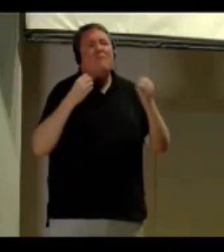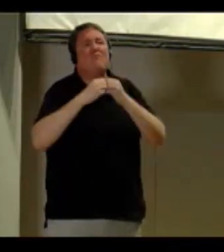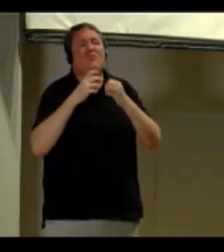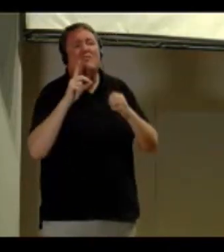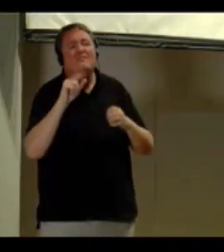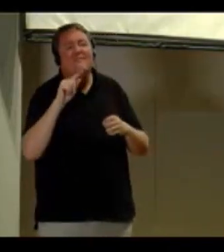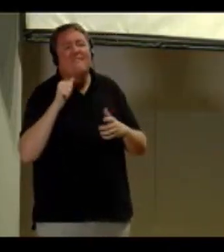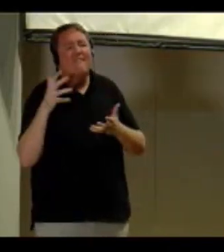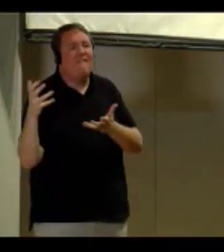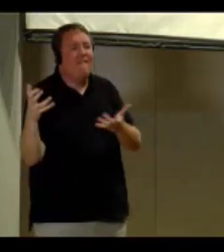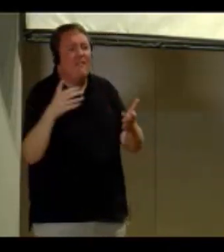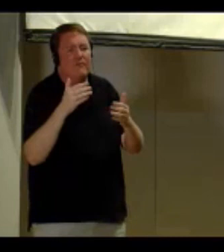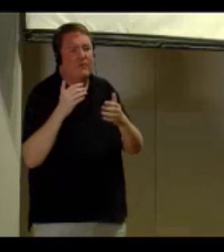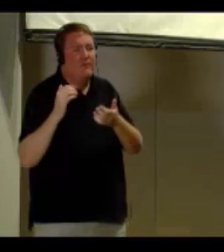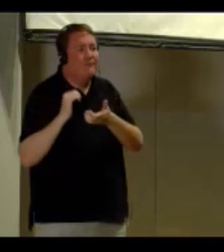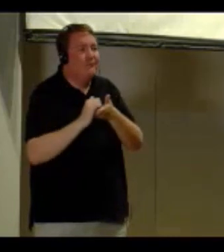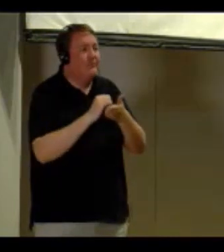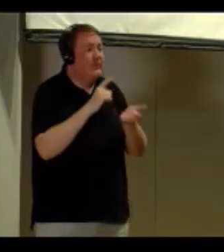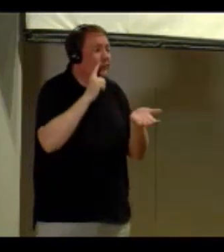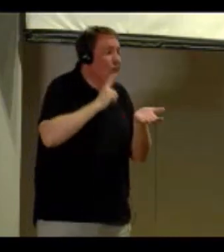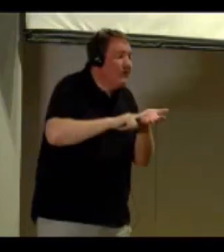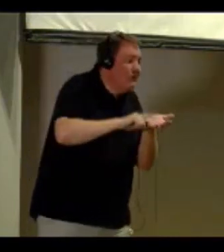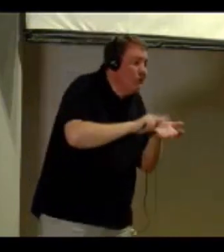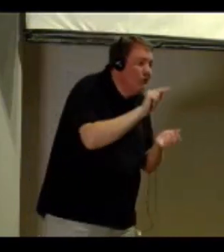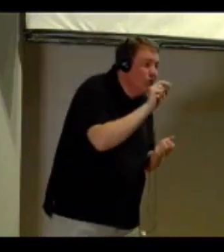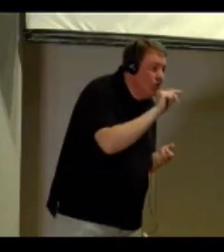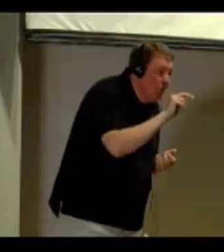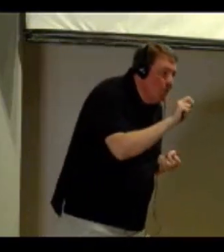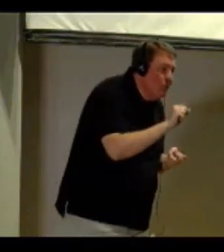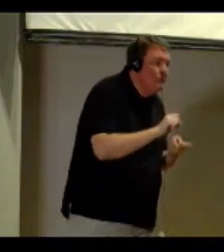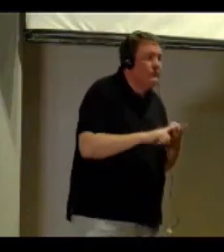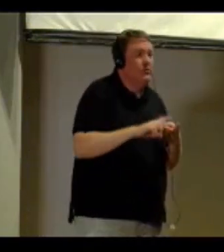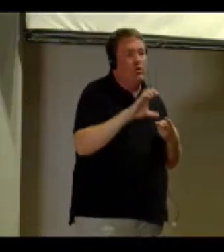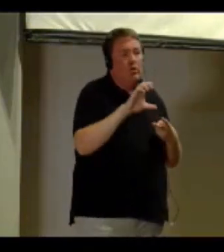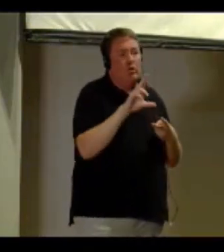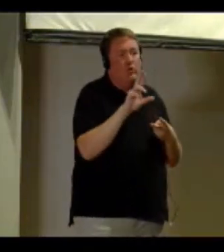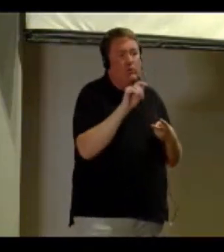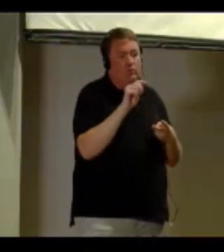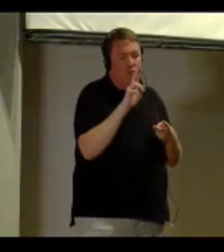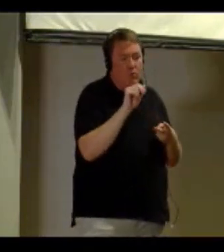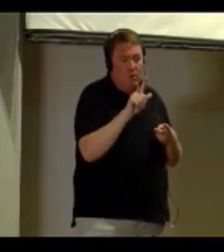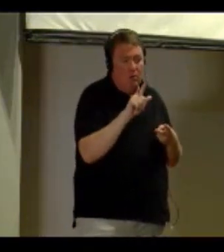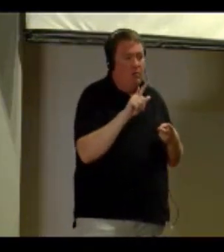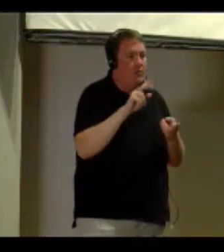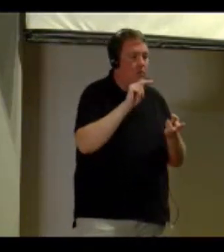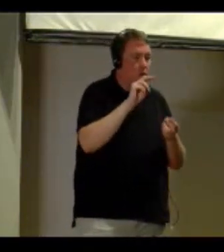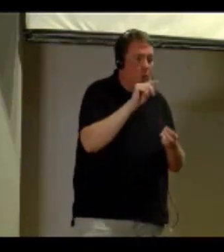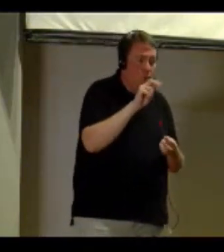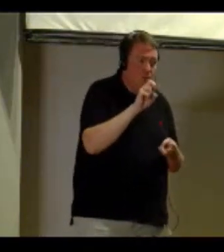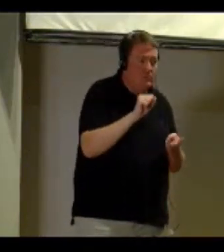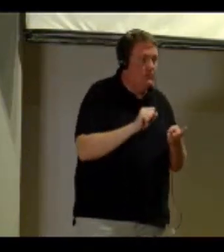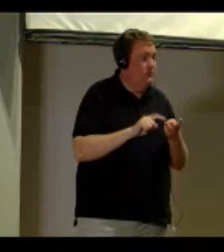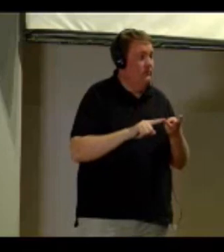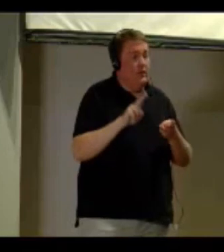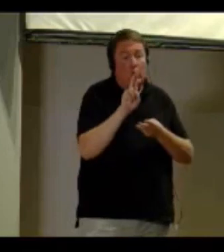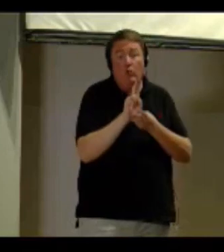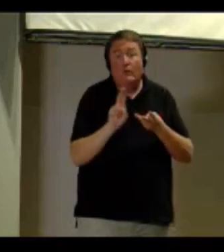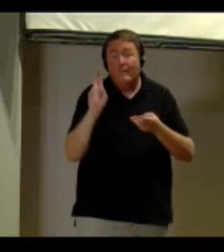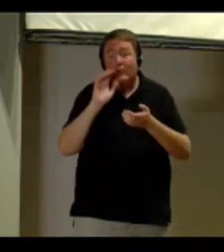so research notes or curatorial notes. And our university partners